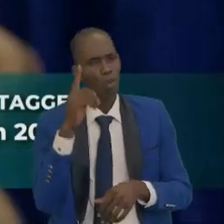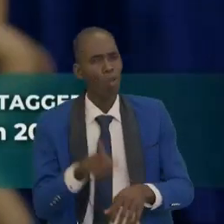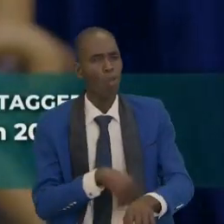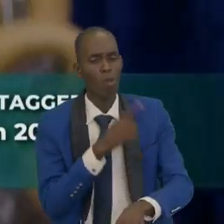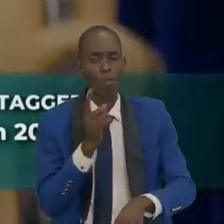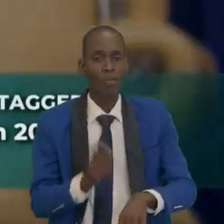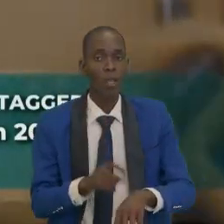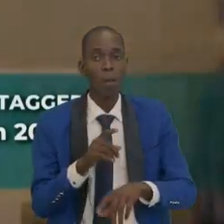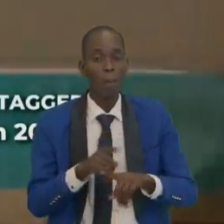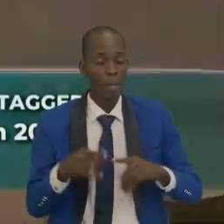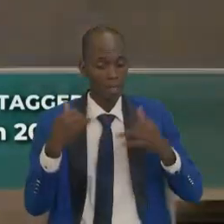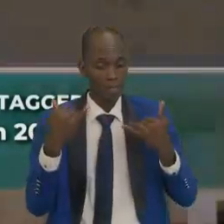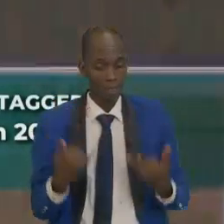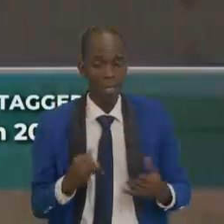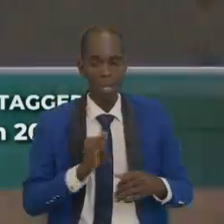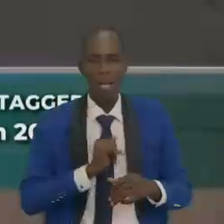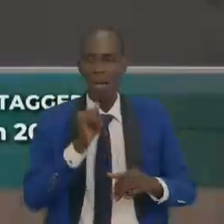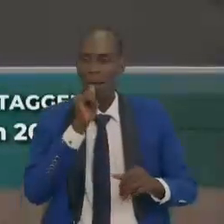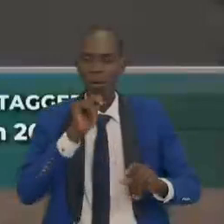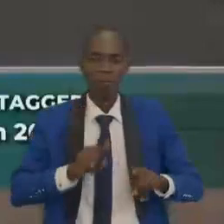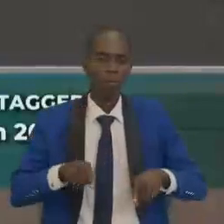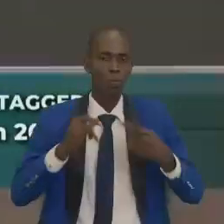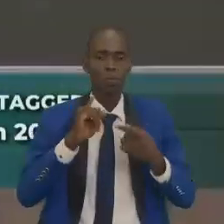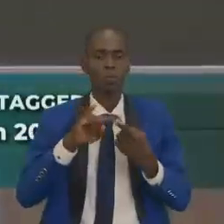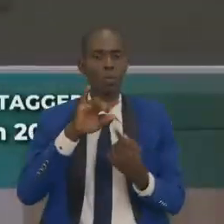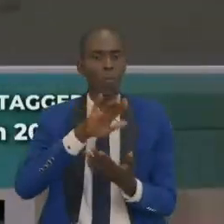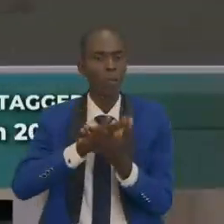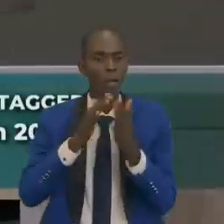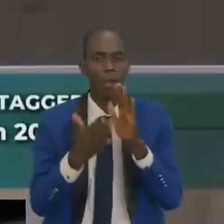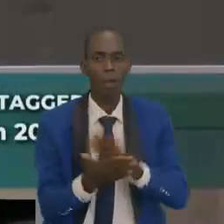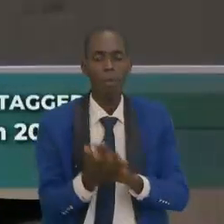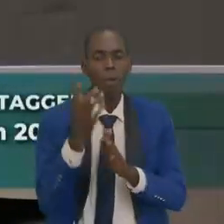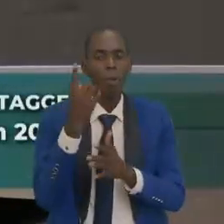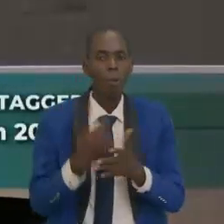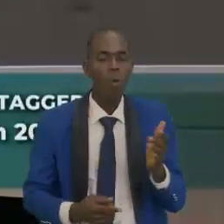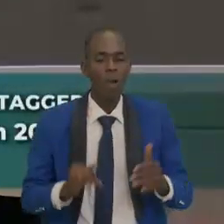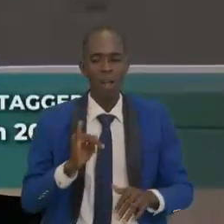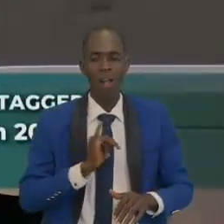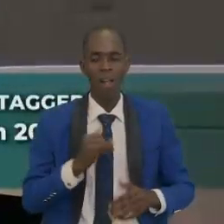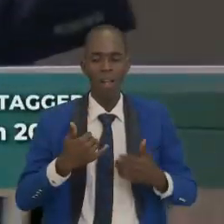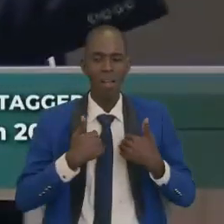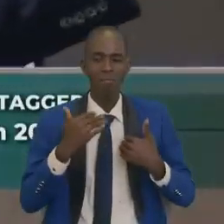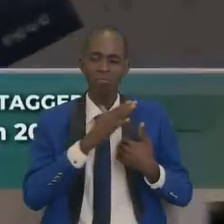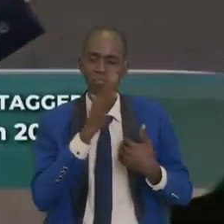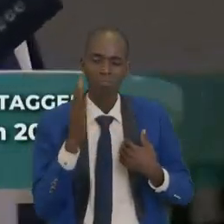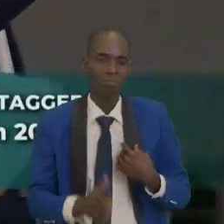I am going to become what I had never been